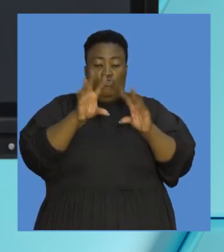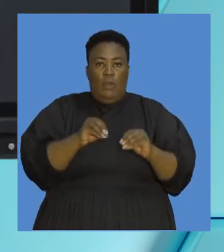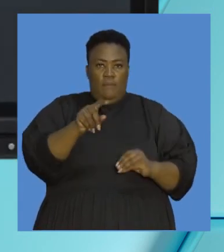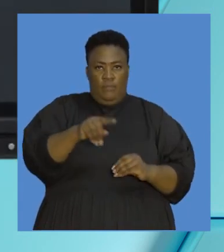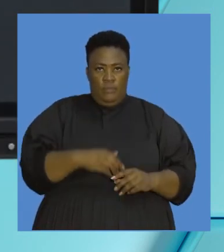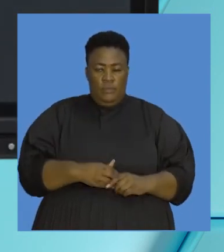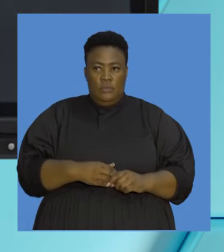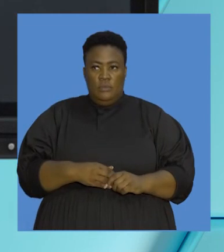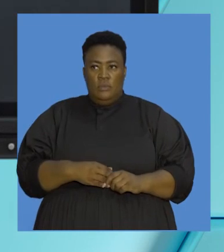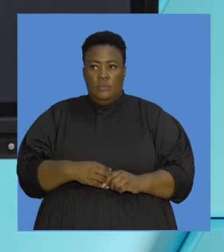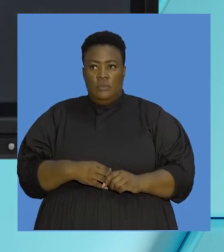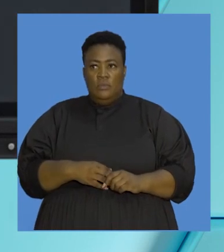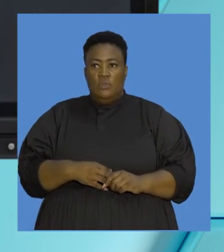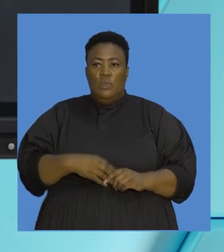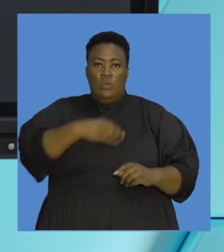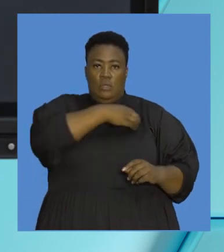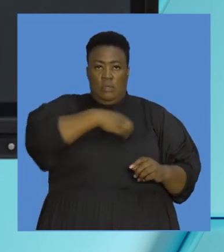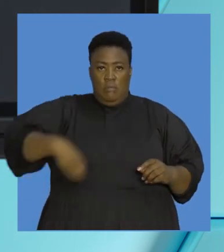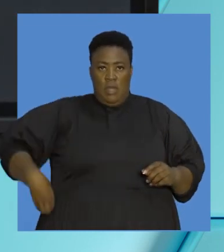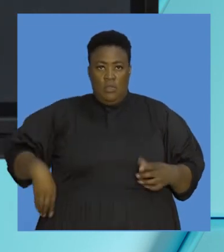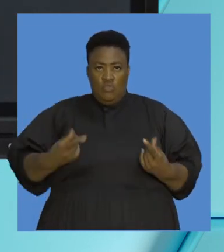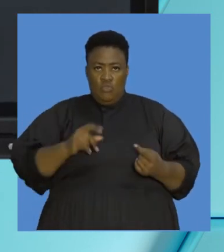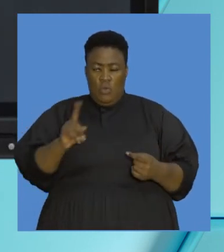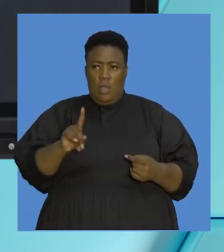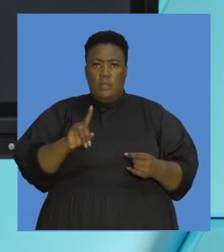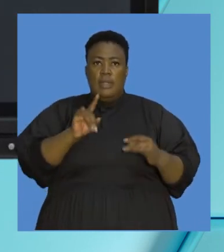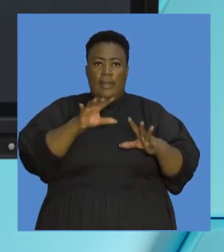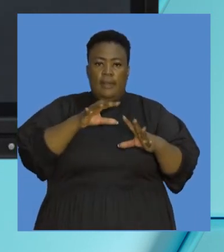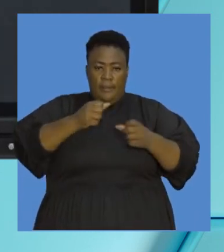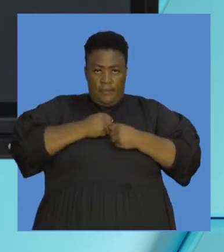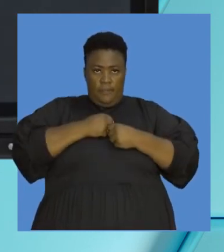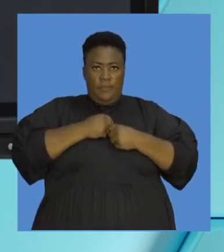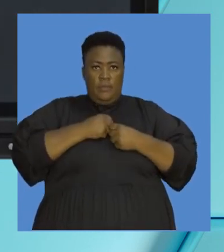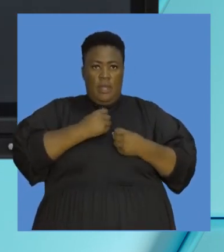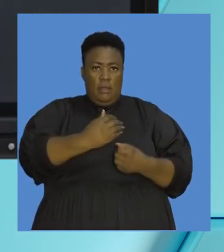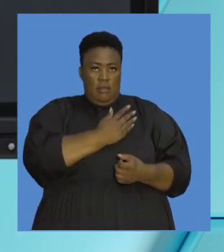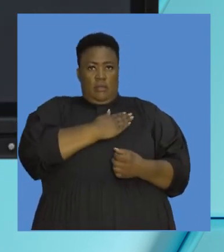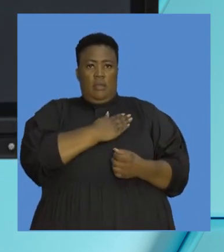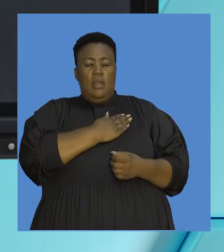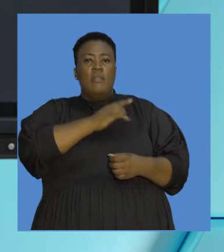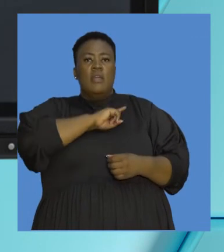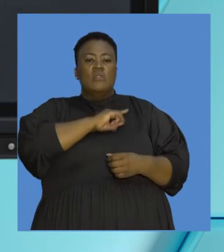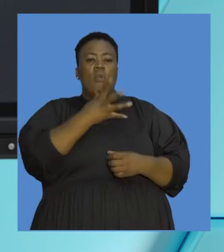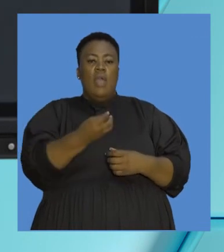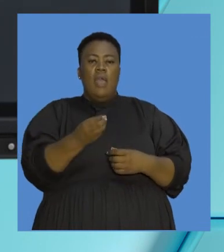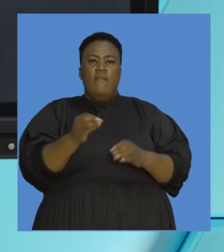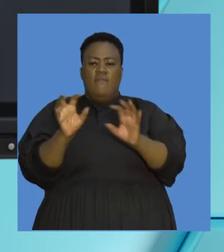need something to stop us, okay? So what does the seatbelt do? The seatbelt pulls us backwards. It's